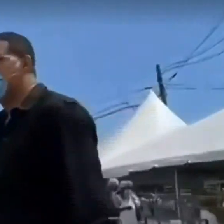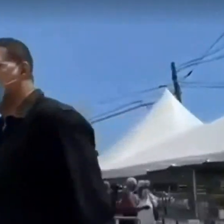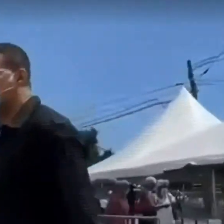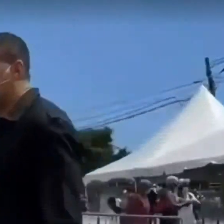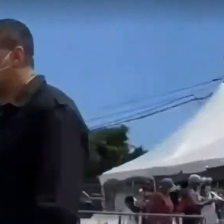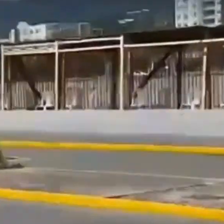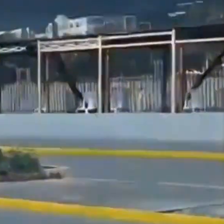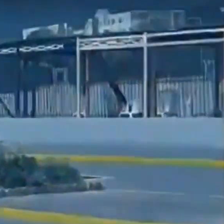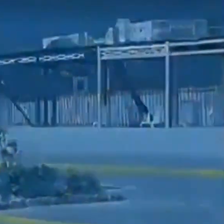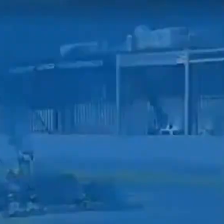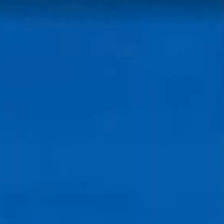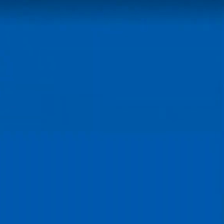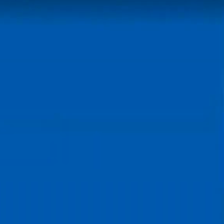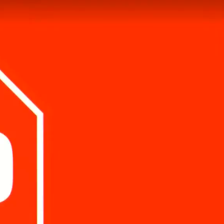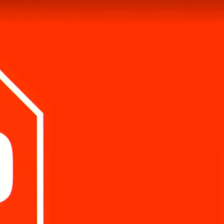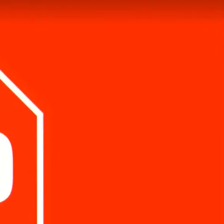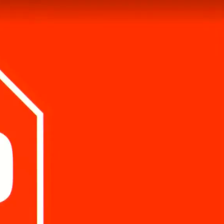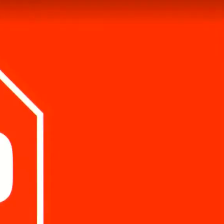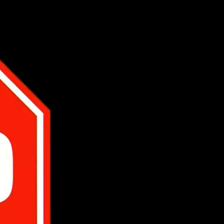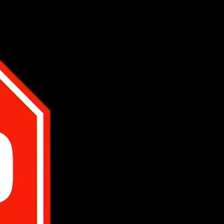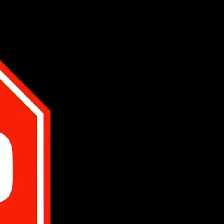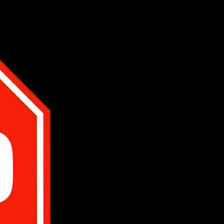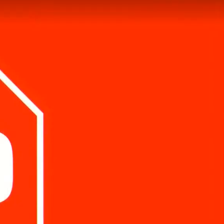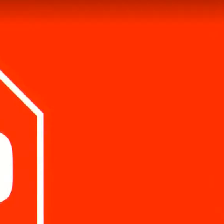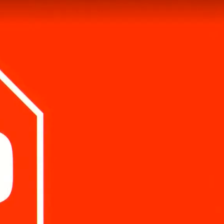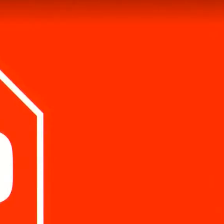It's a beautiful day.